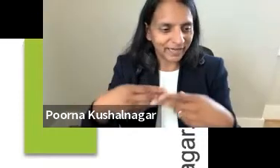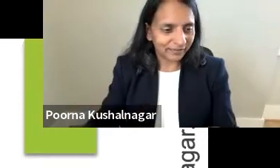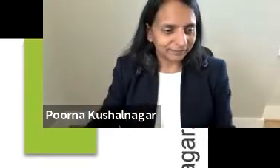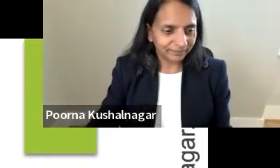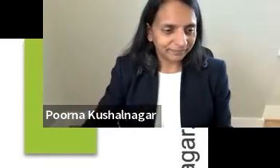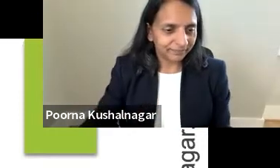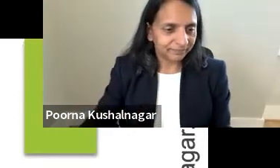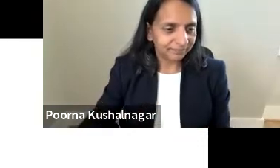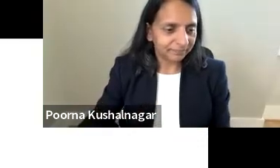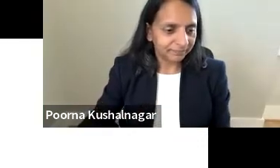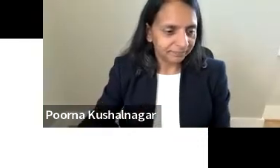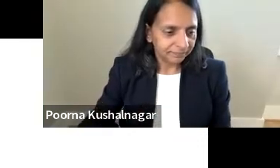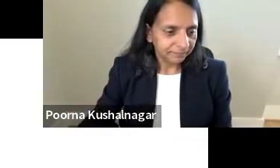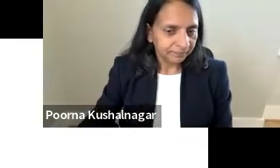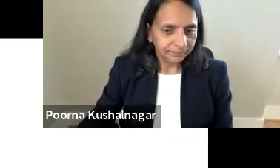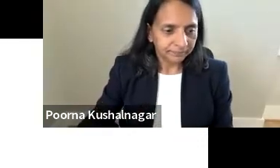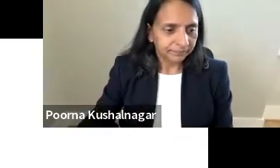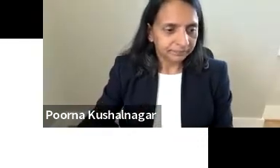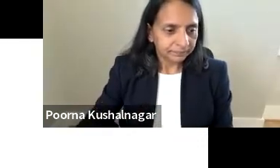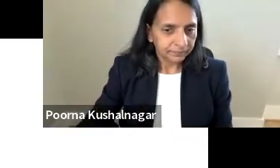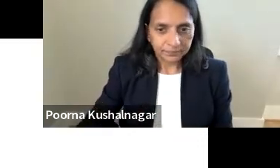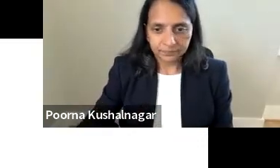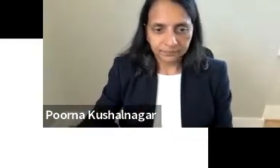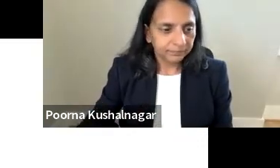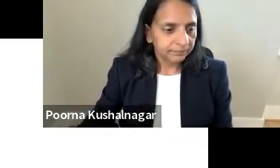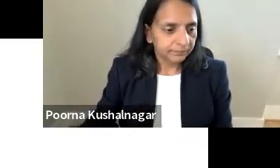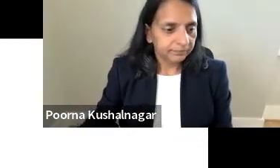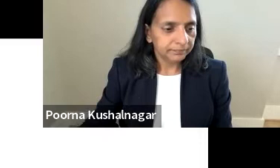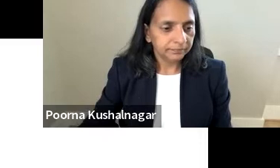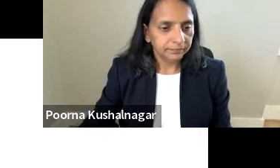of interventions. Next slide.